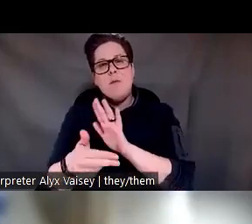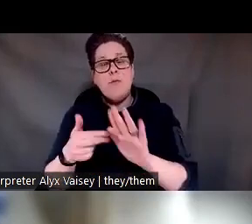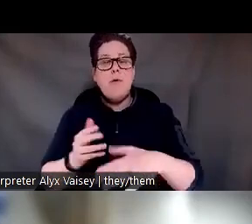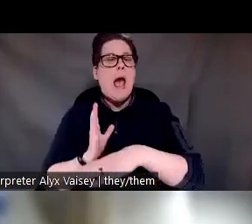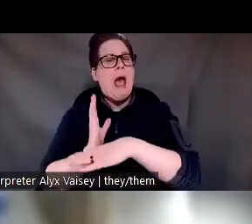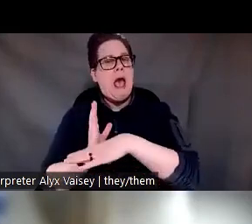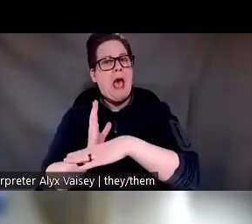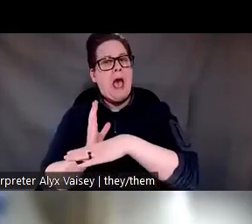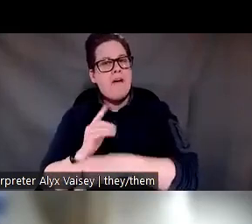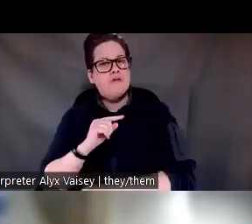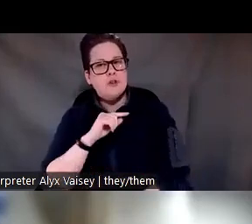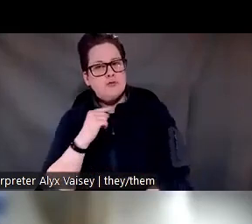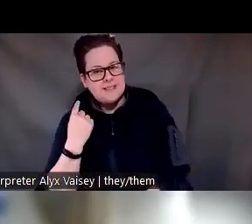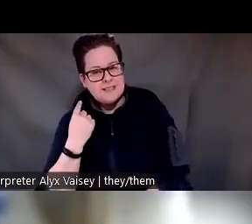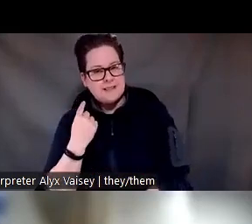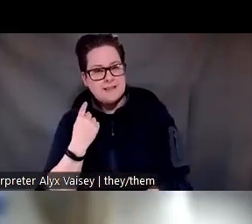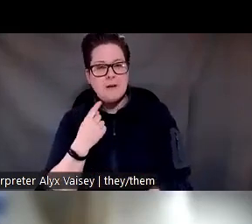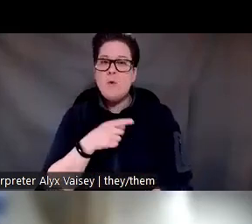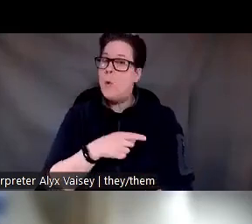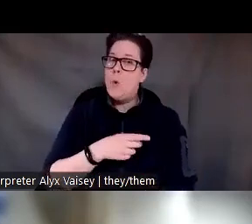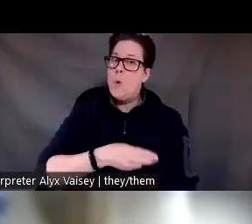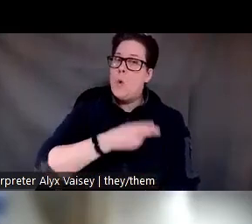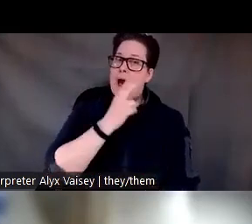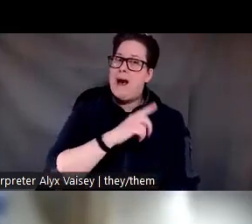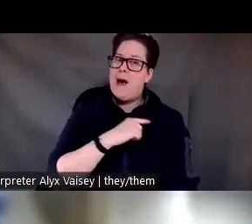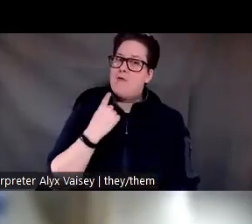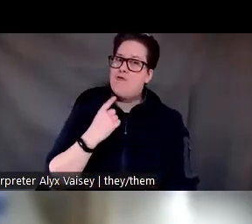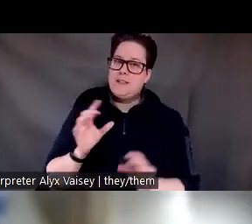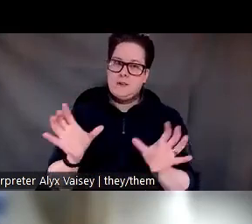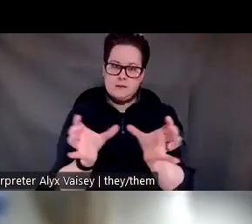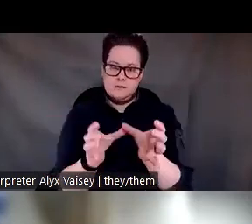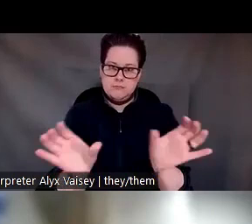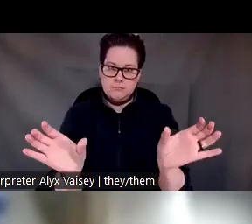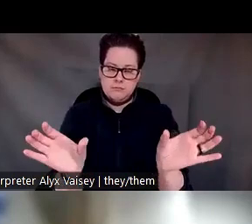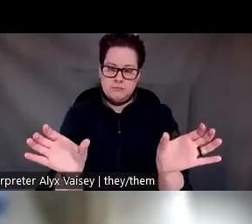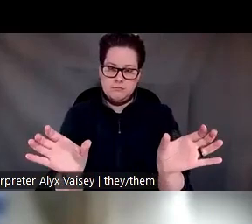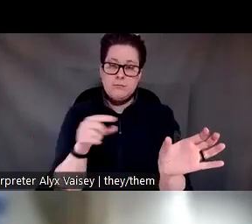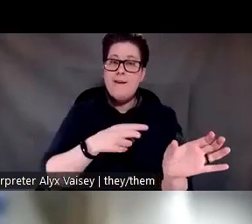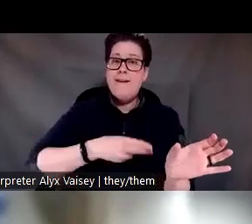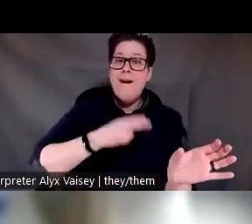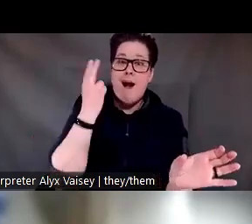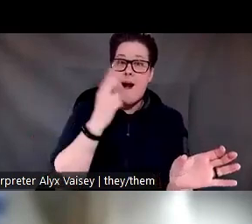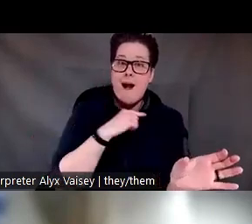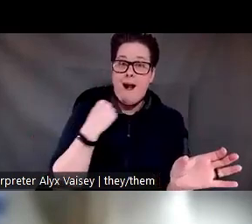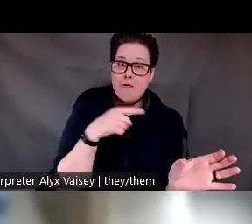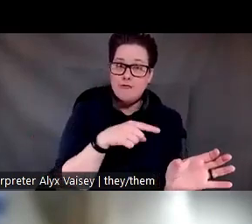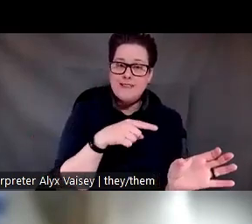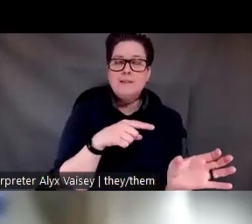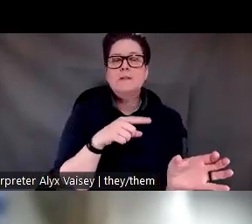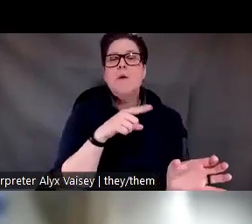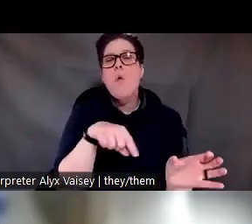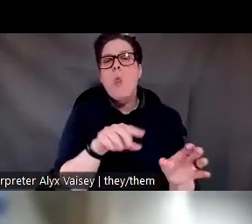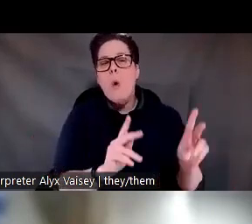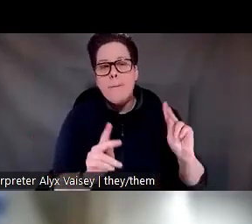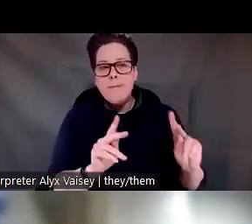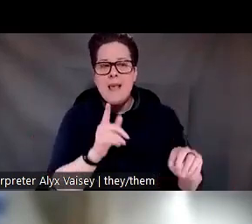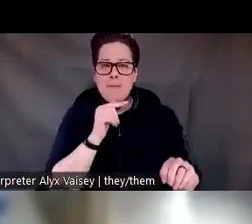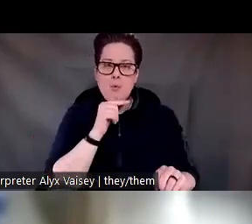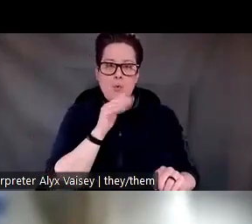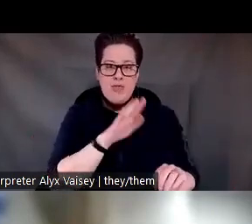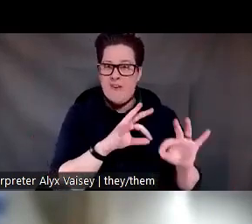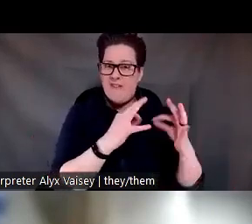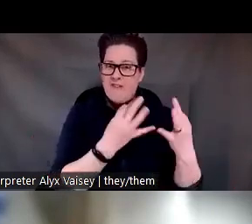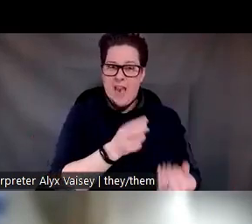risk category or in the high risk category. High risk individuals are those who have a